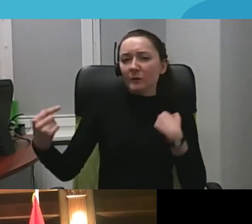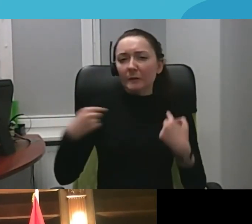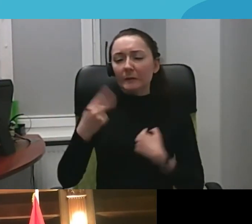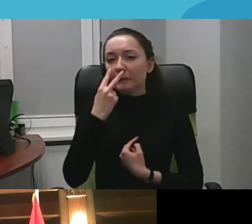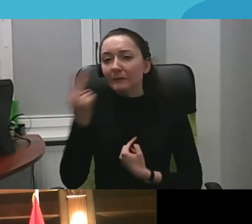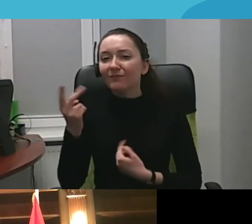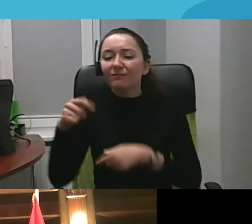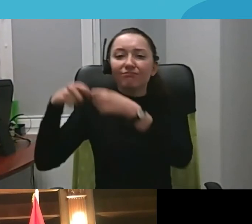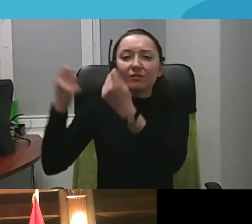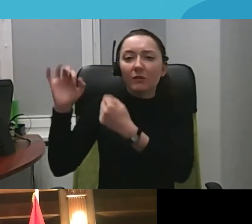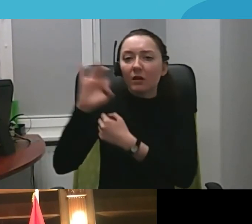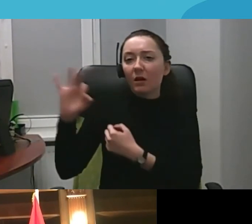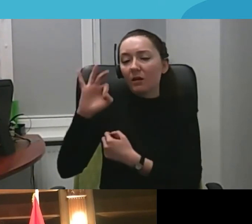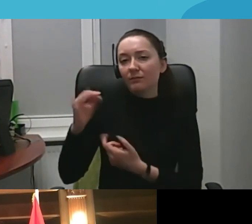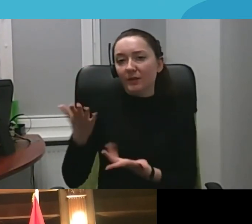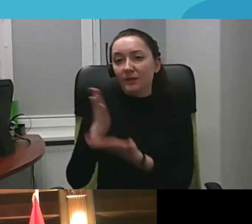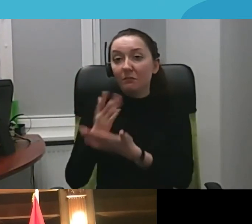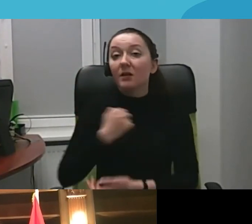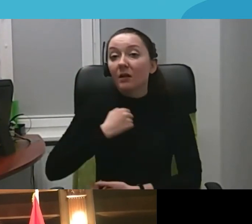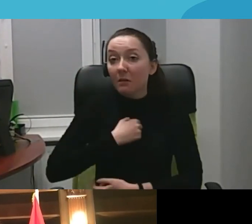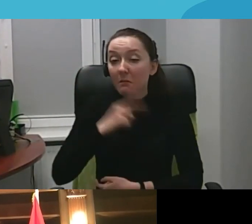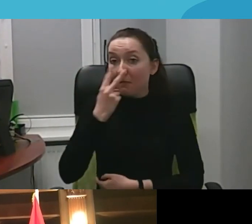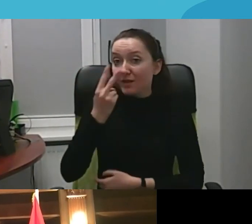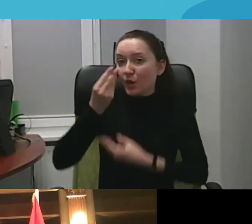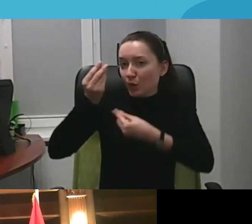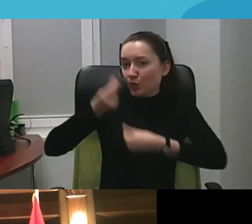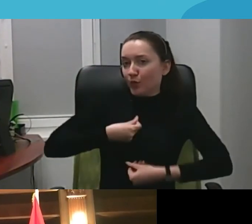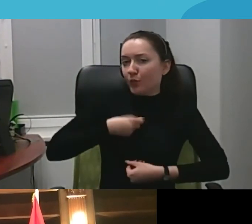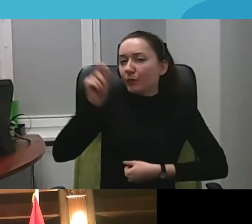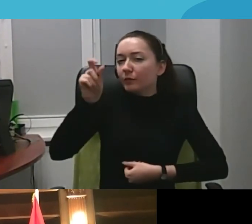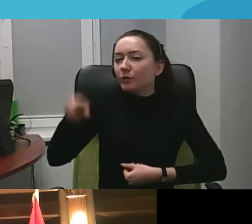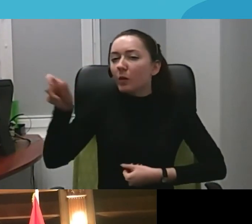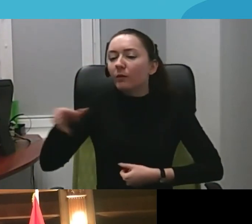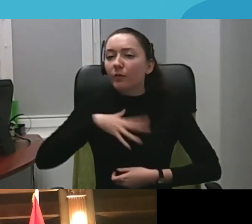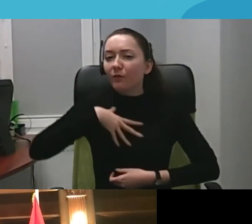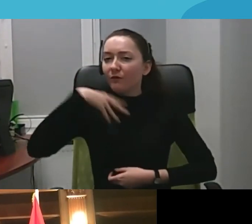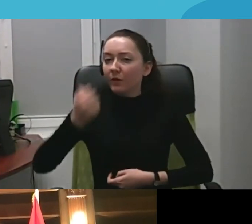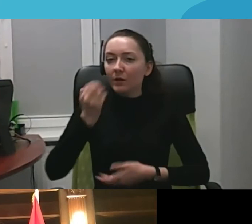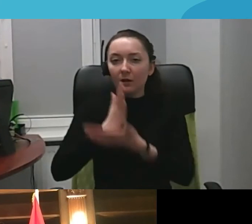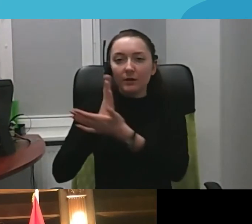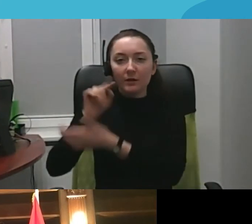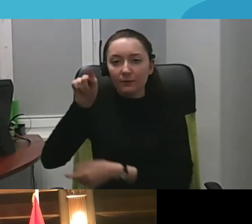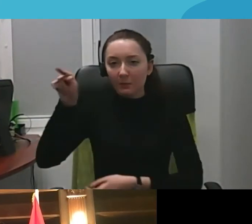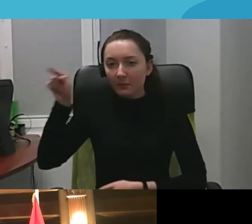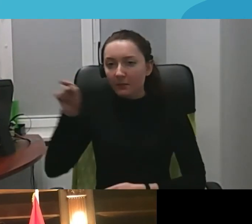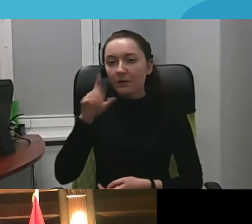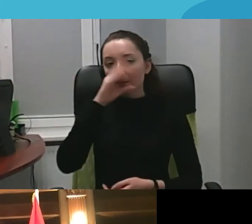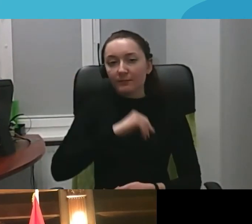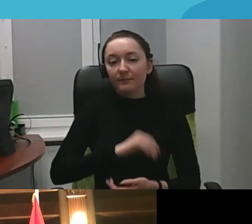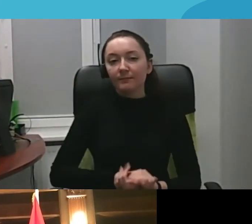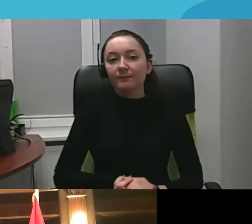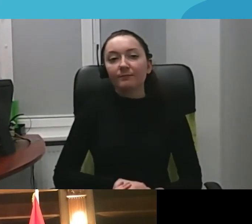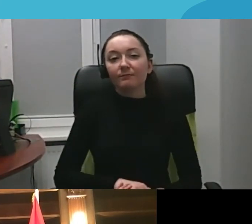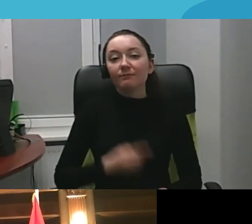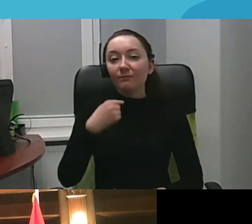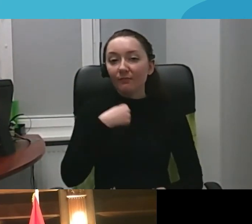with amazement, because of the will of the Belarusian people. And I'm just gobsmacked by everything they're accomplishing peacefully